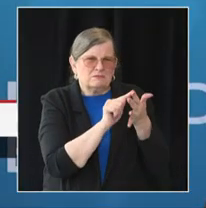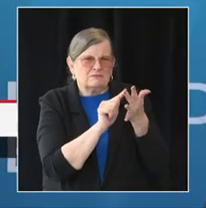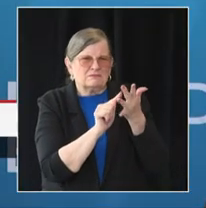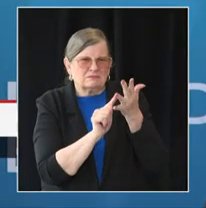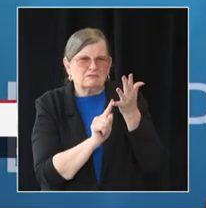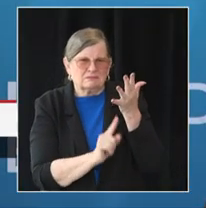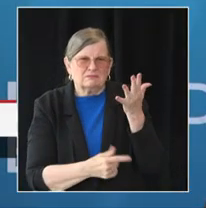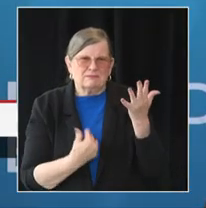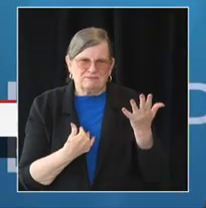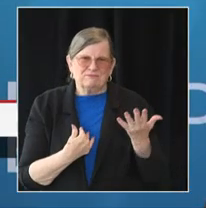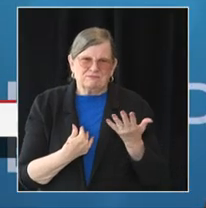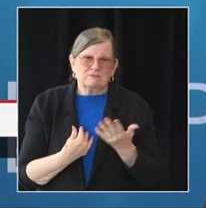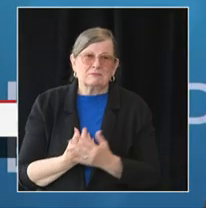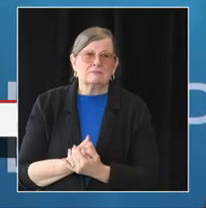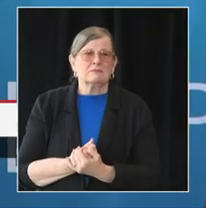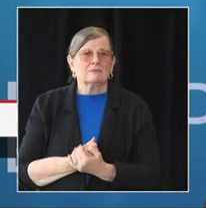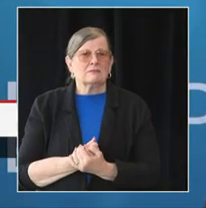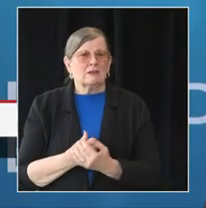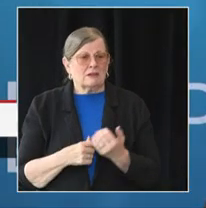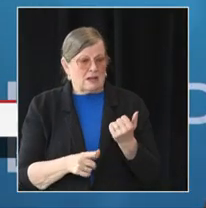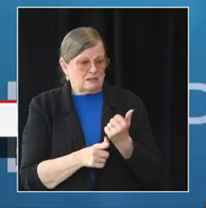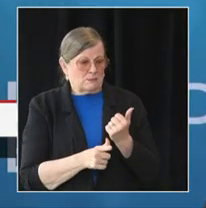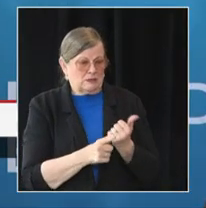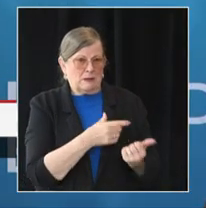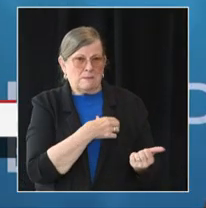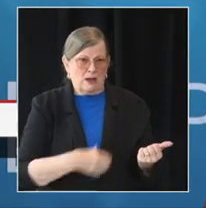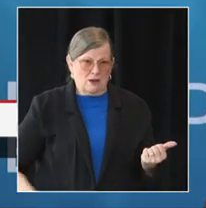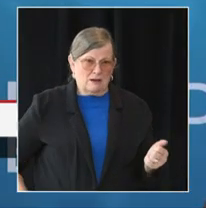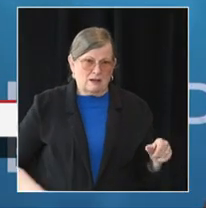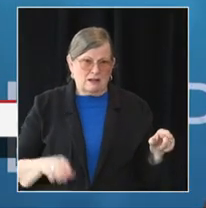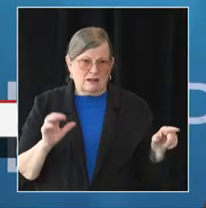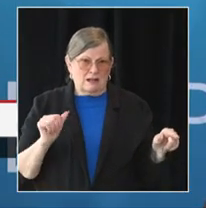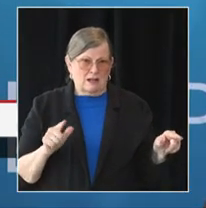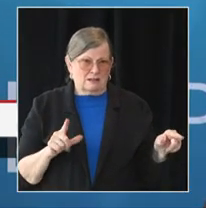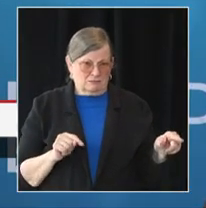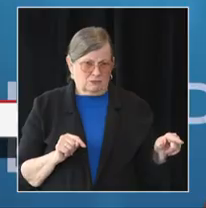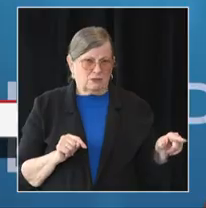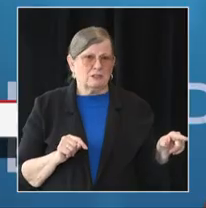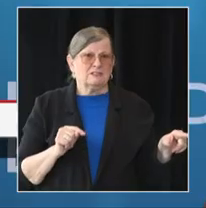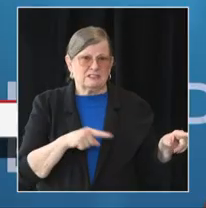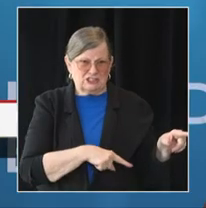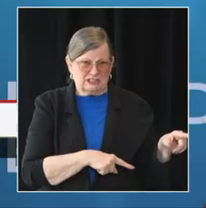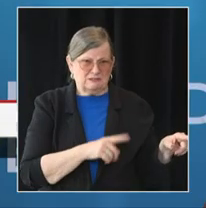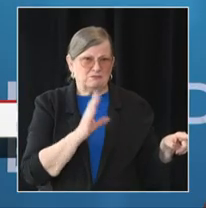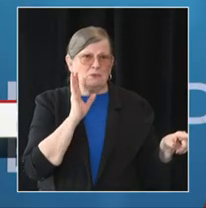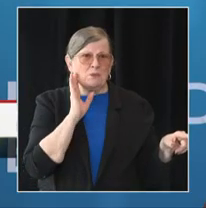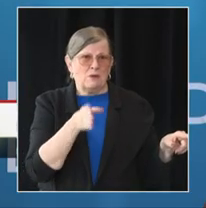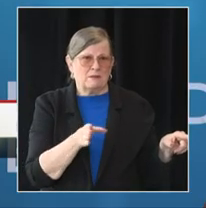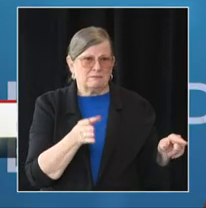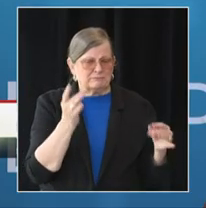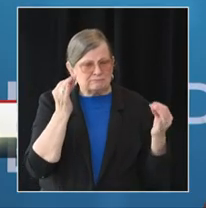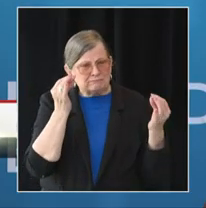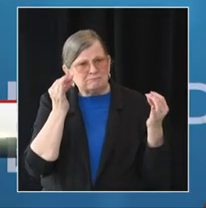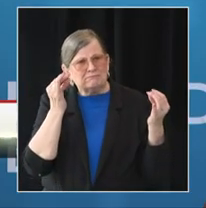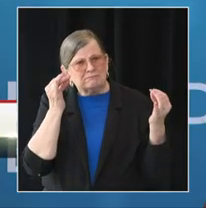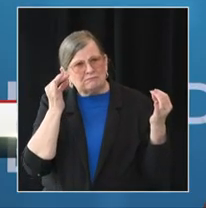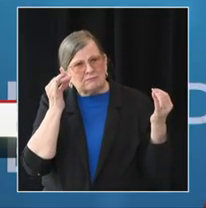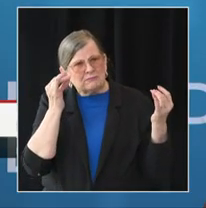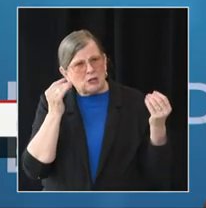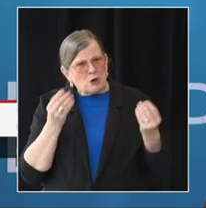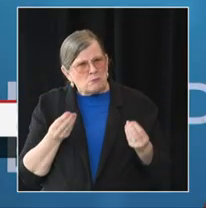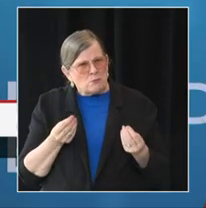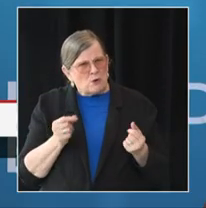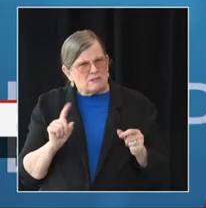working in a pretty focused way on the Southwest properties. I don't have to tell you all,